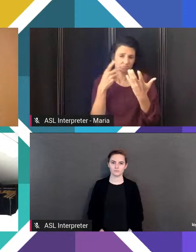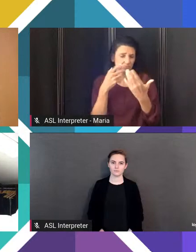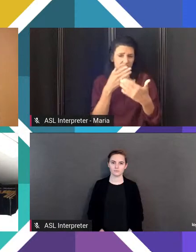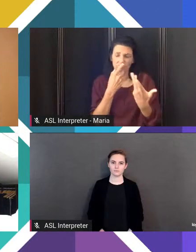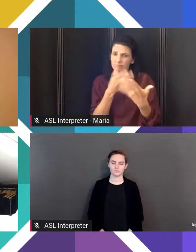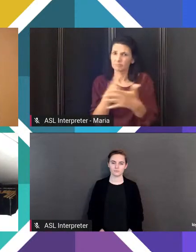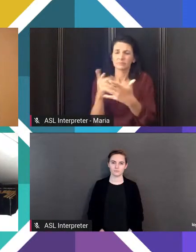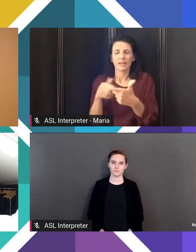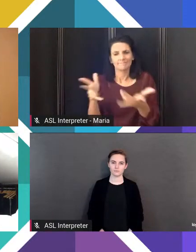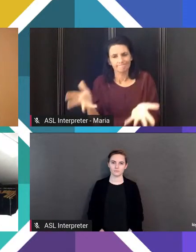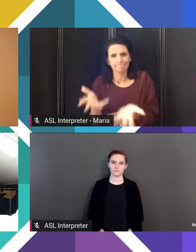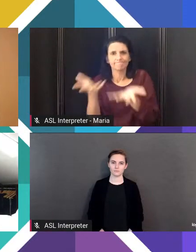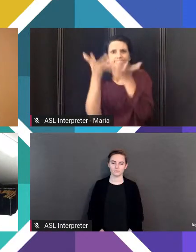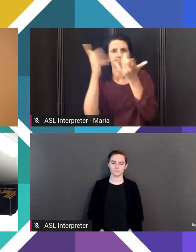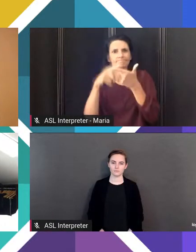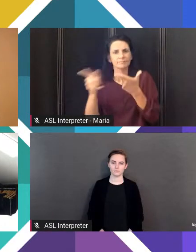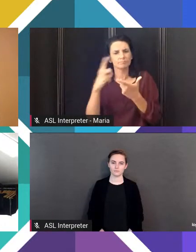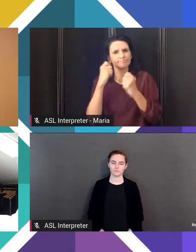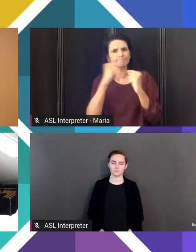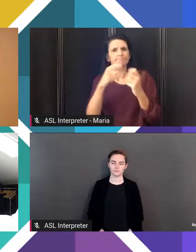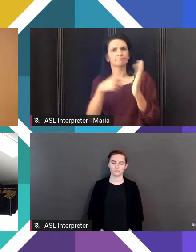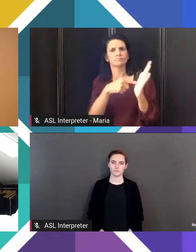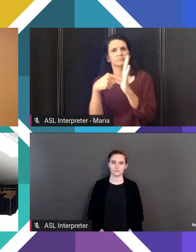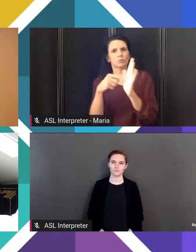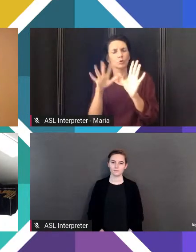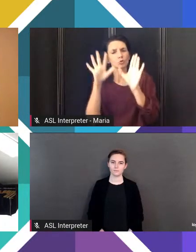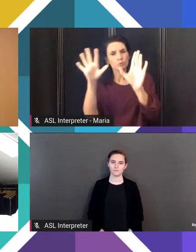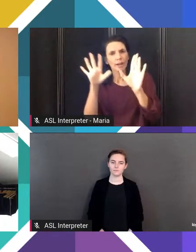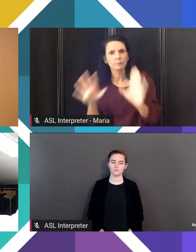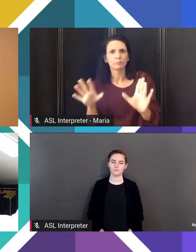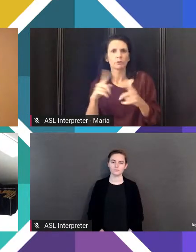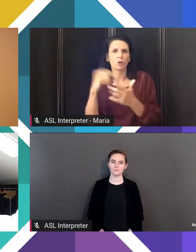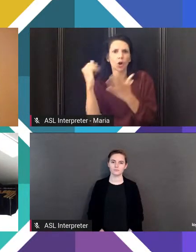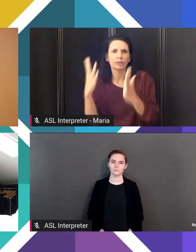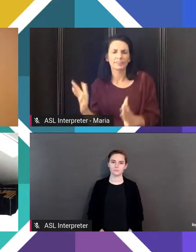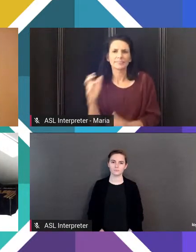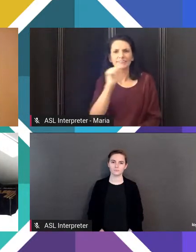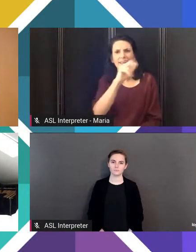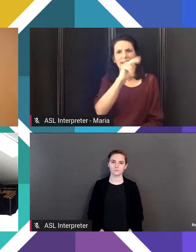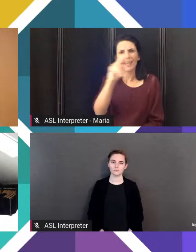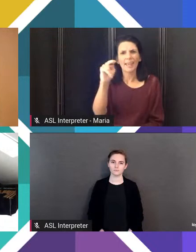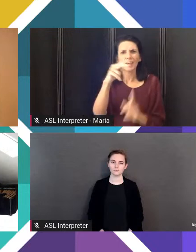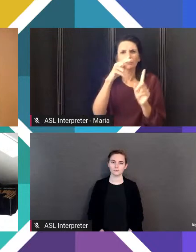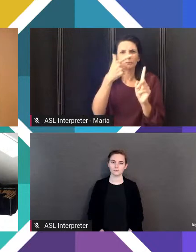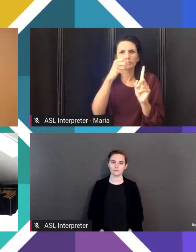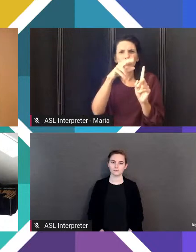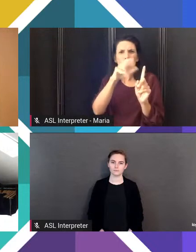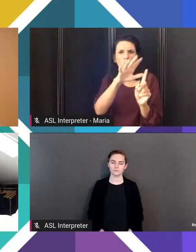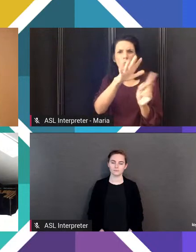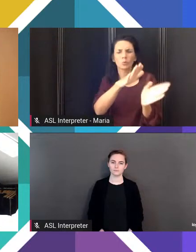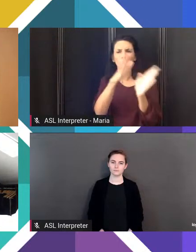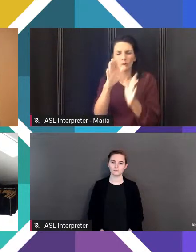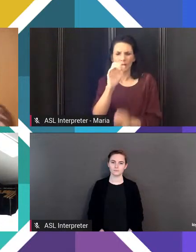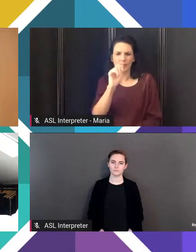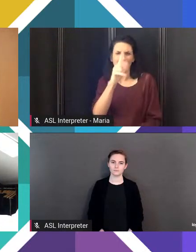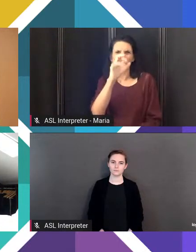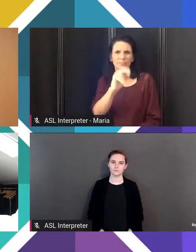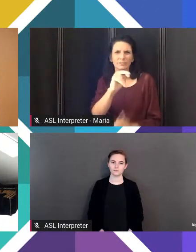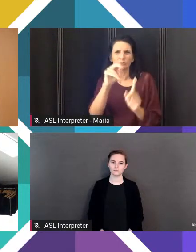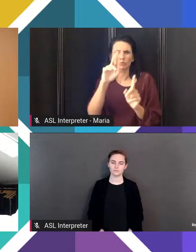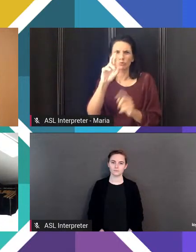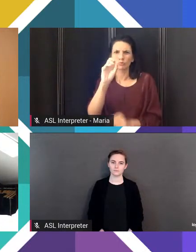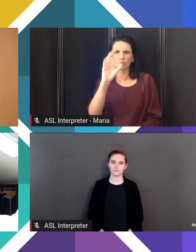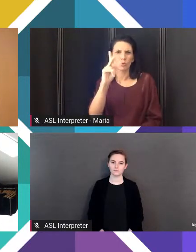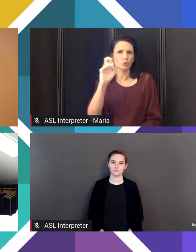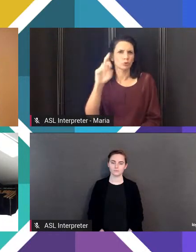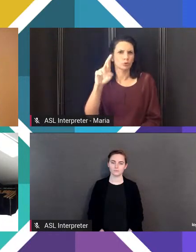they elevate the voices of a lot of really incredible artists, people like Anne Goh and Versailles Poetic, Arian Wilkerson, you know, these